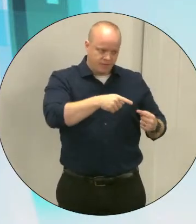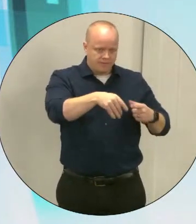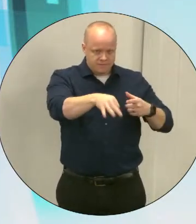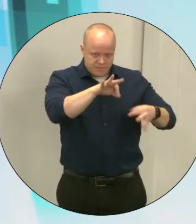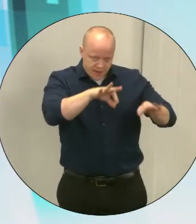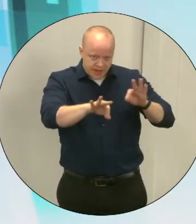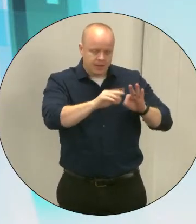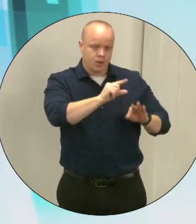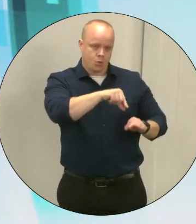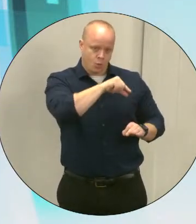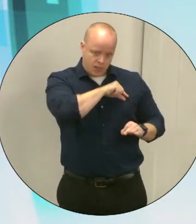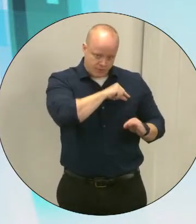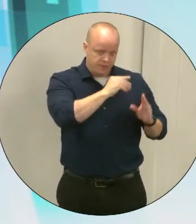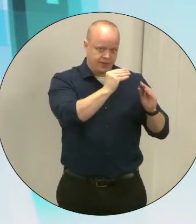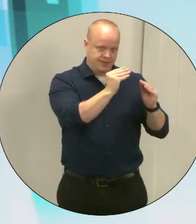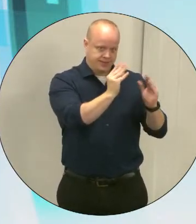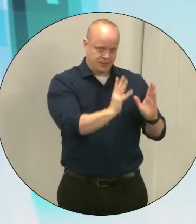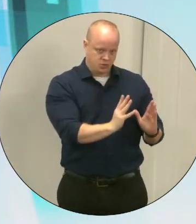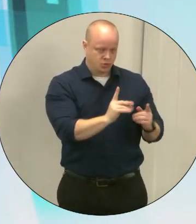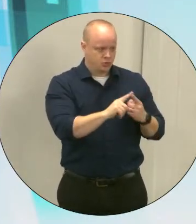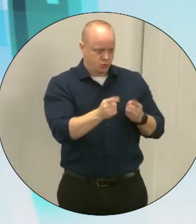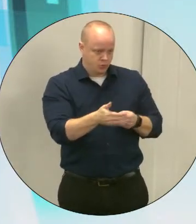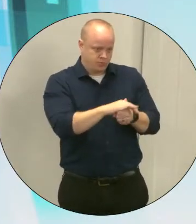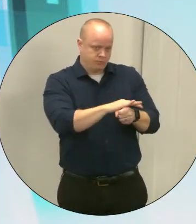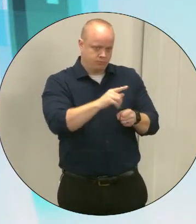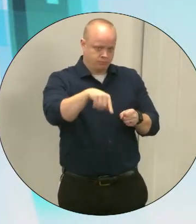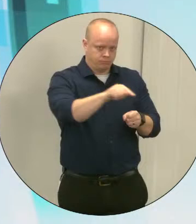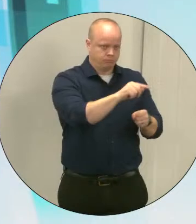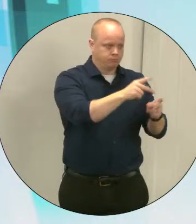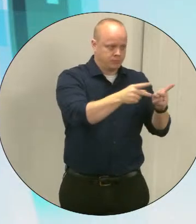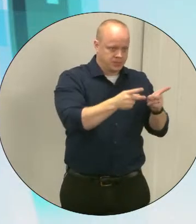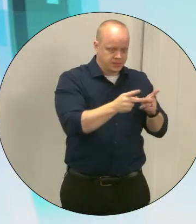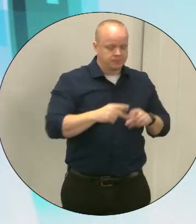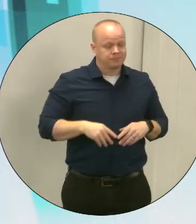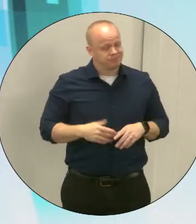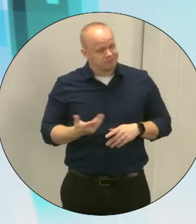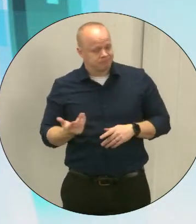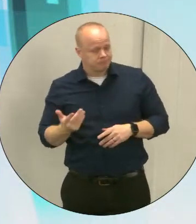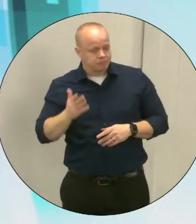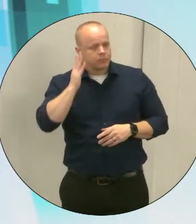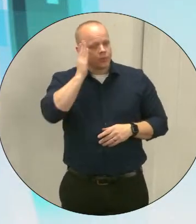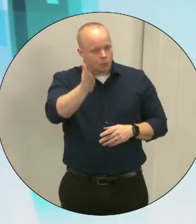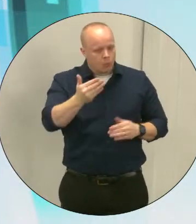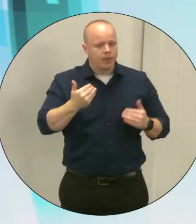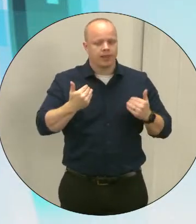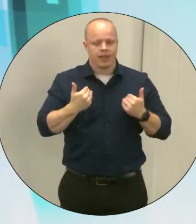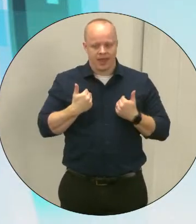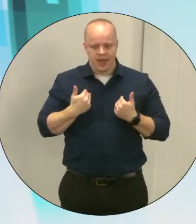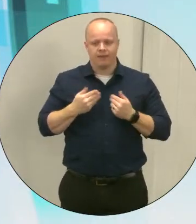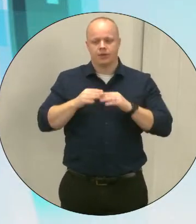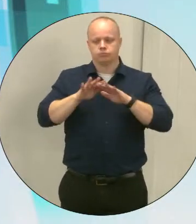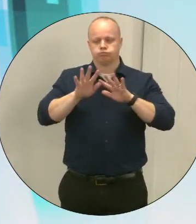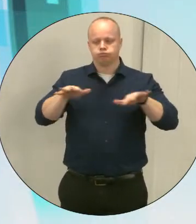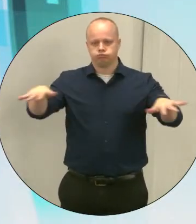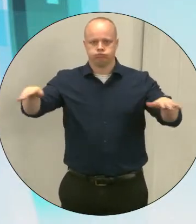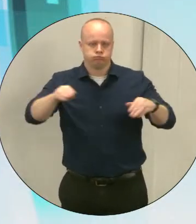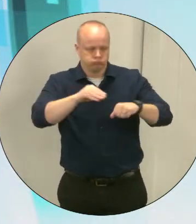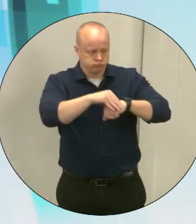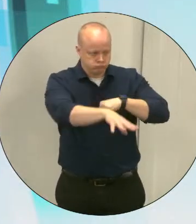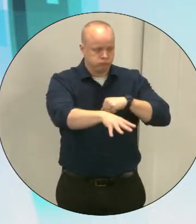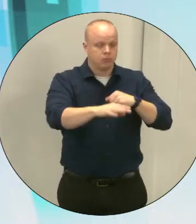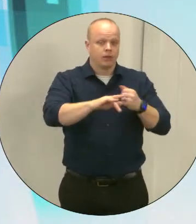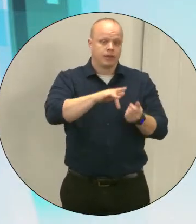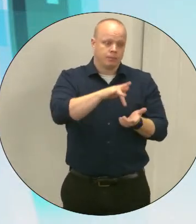finding qualified teachers to fill the position. This is going to have rippling effects at the middle